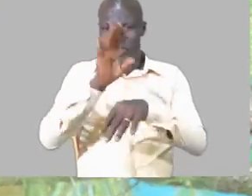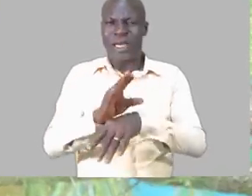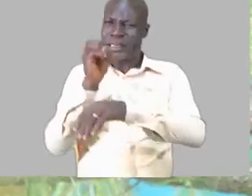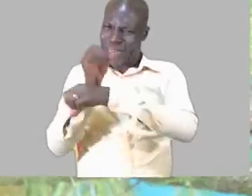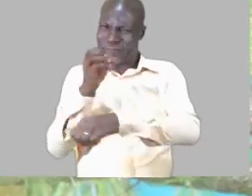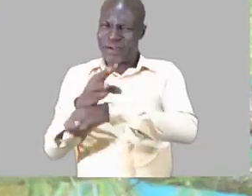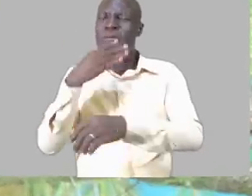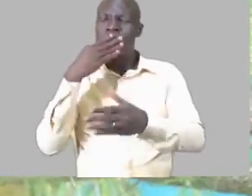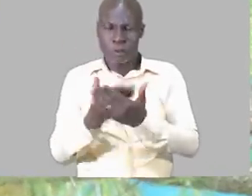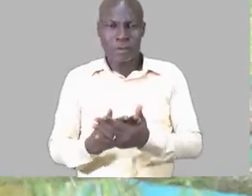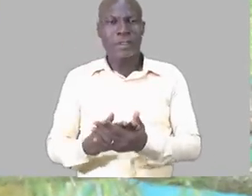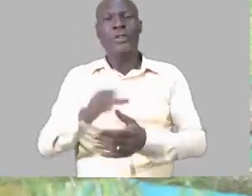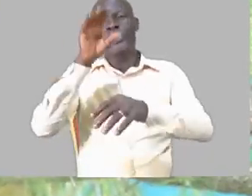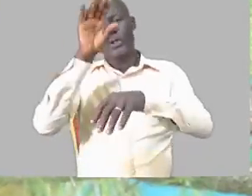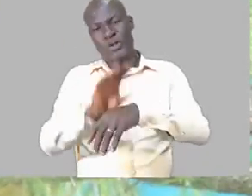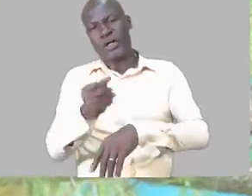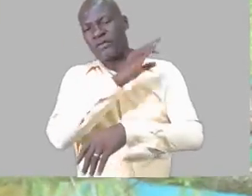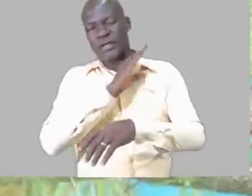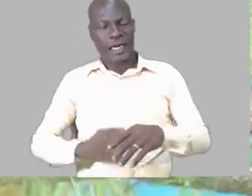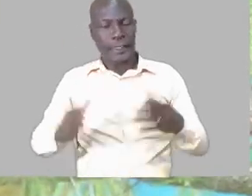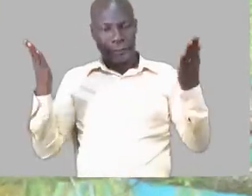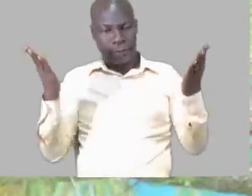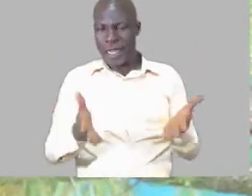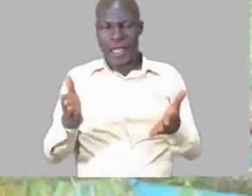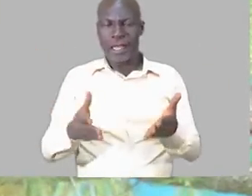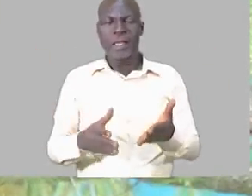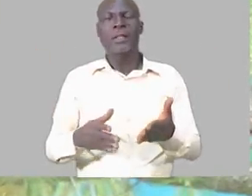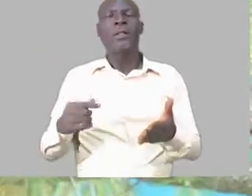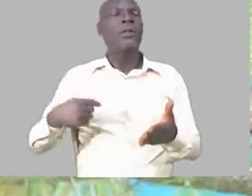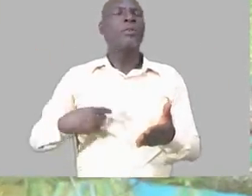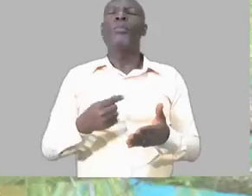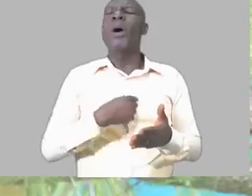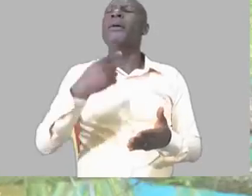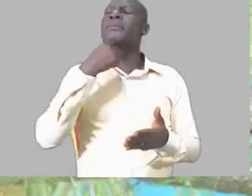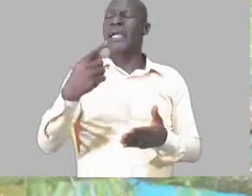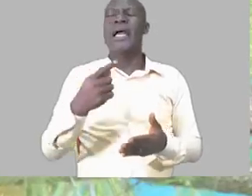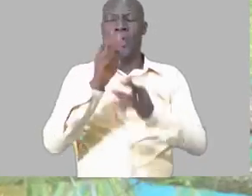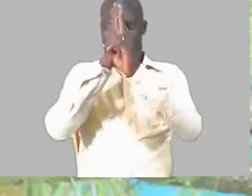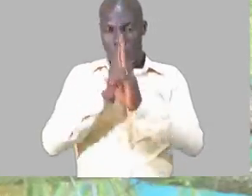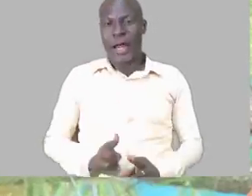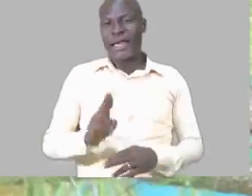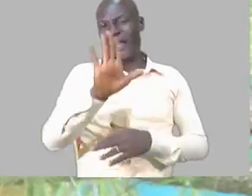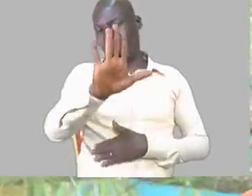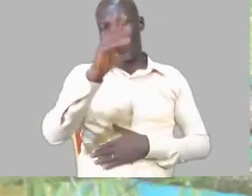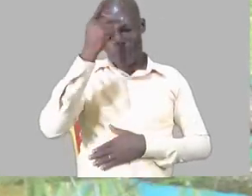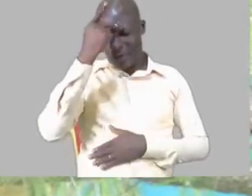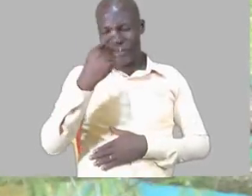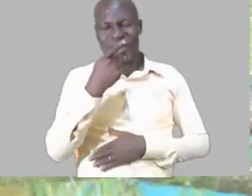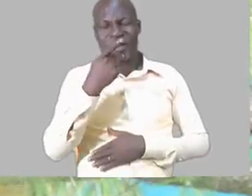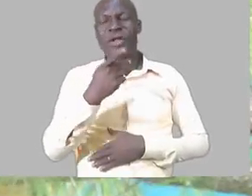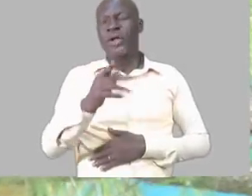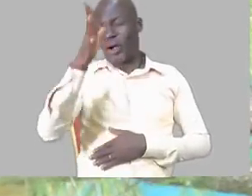papa Church of Christ e na ne wo kasa no di waja ani wo nani wo maame te se